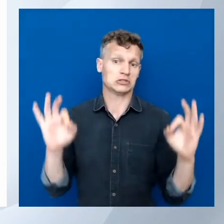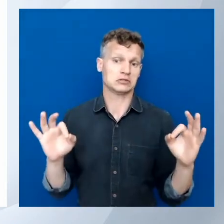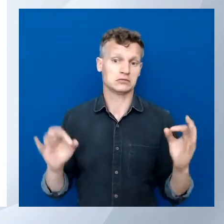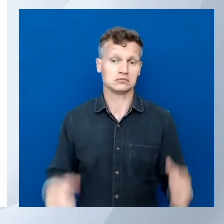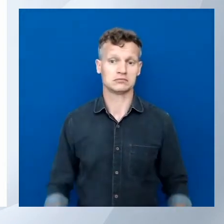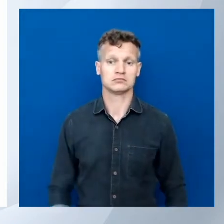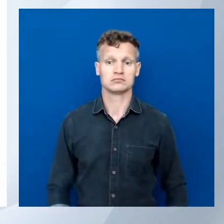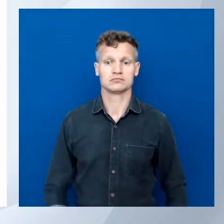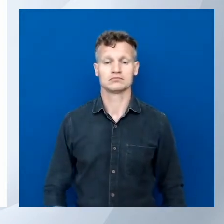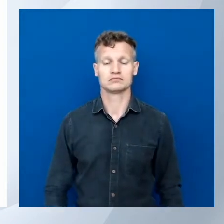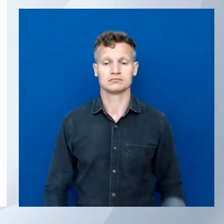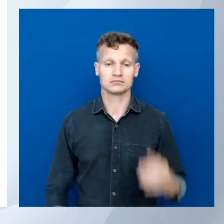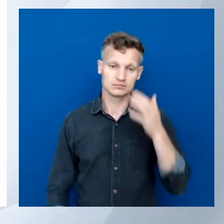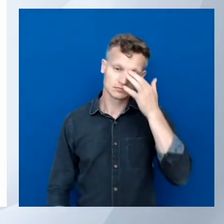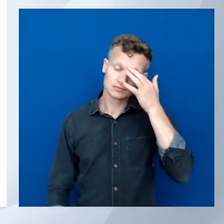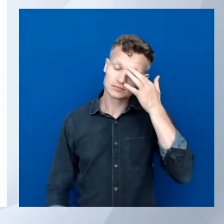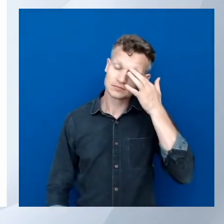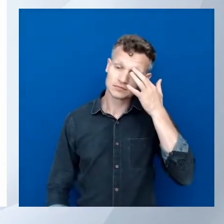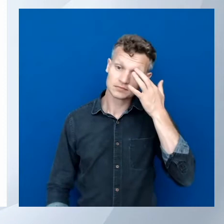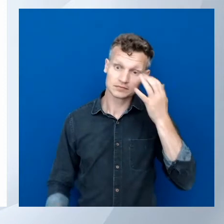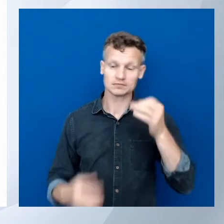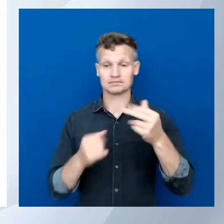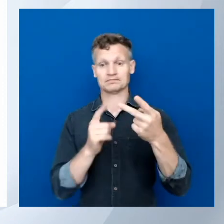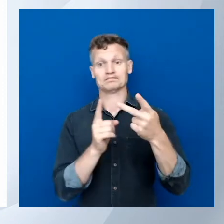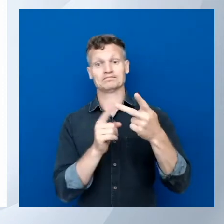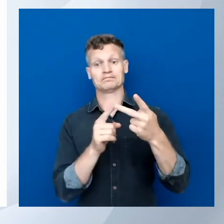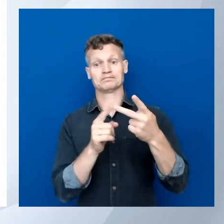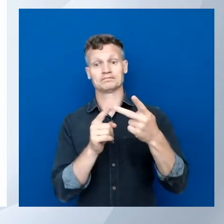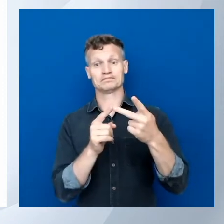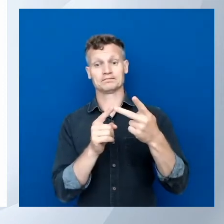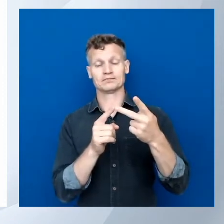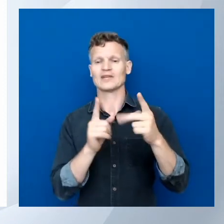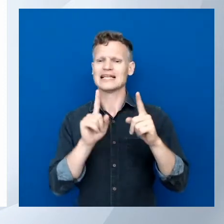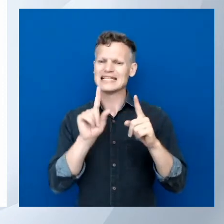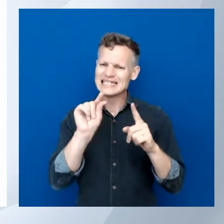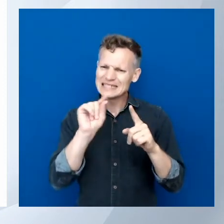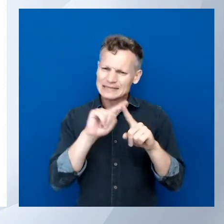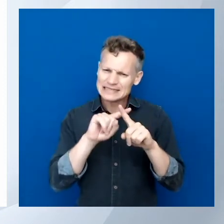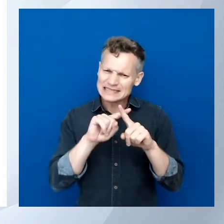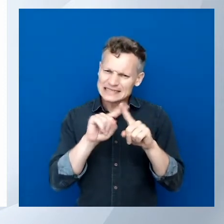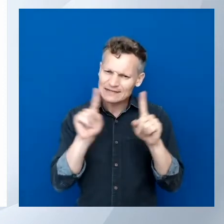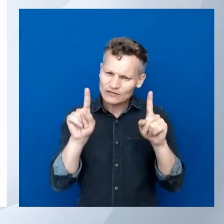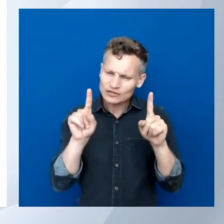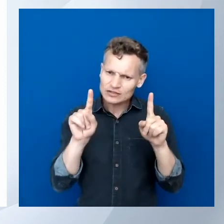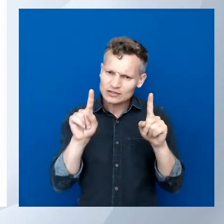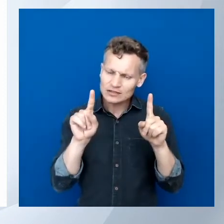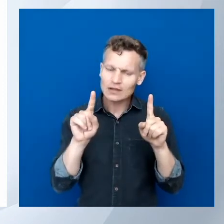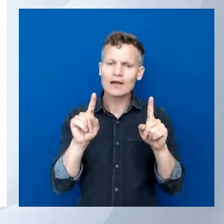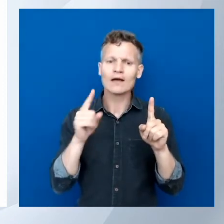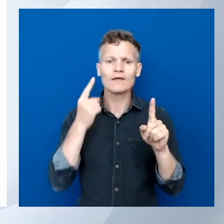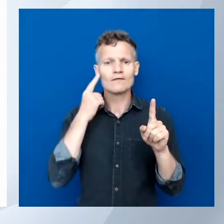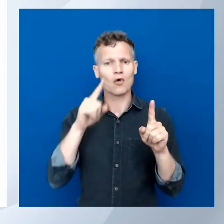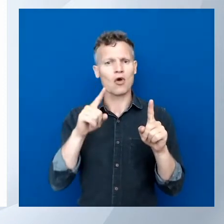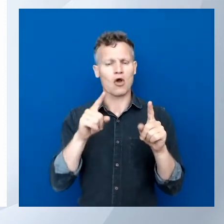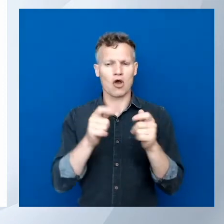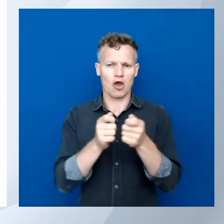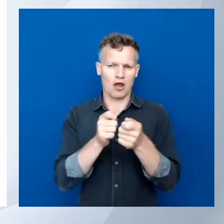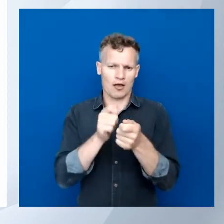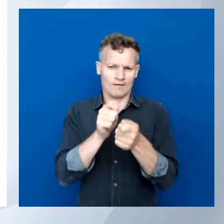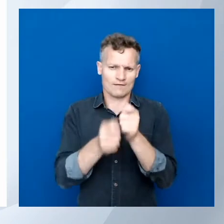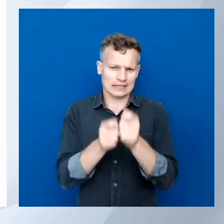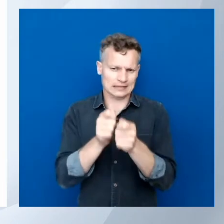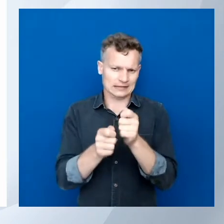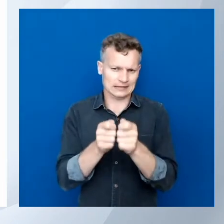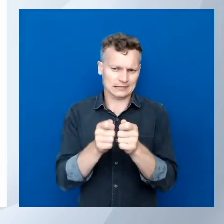The other one, demographic parity, has a slightly different approach to fixing unfair behavior in the model. In this case,